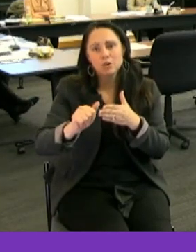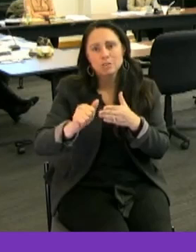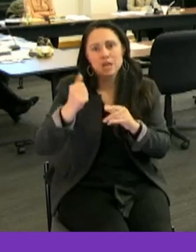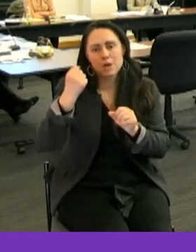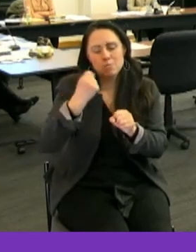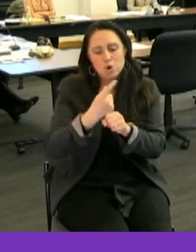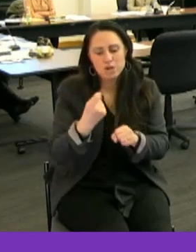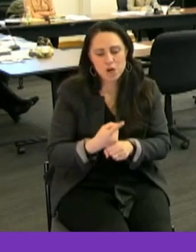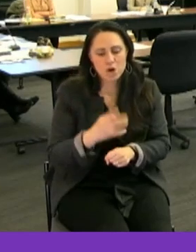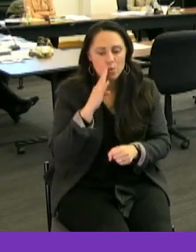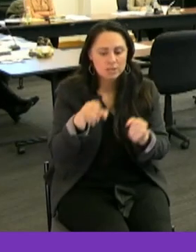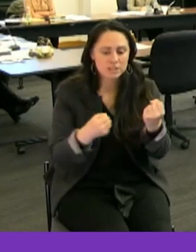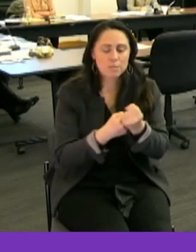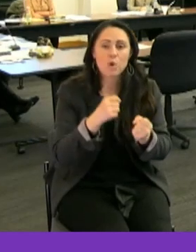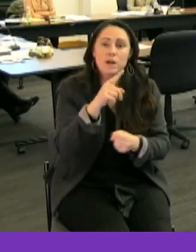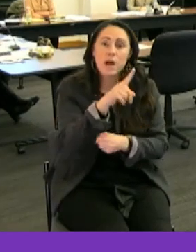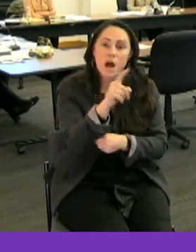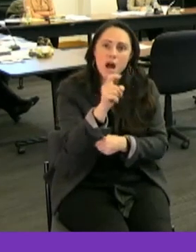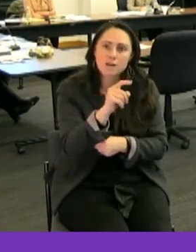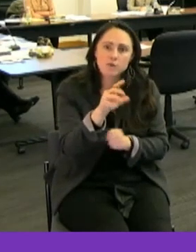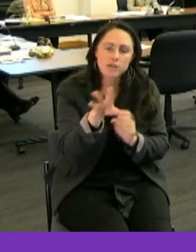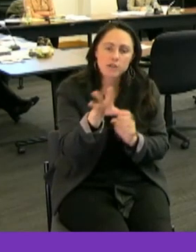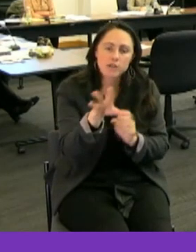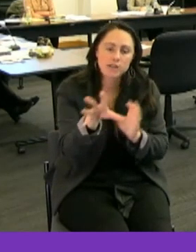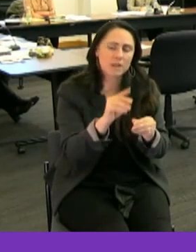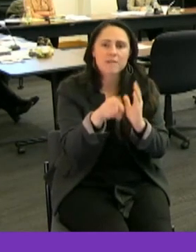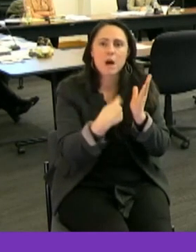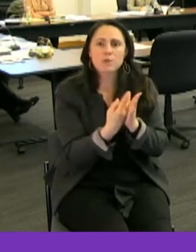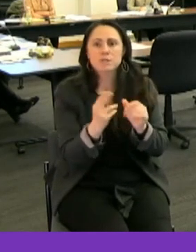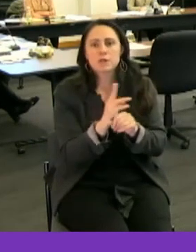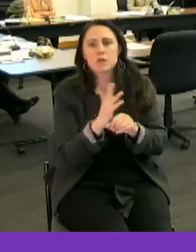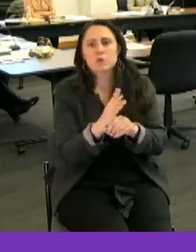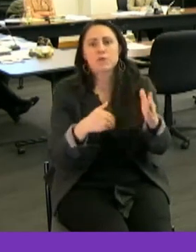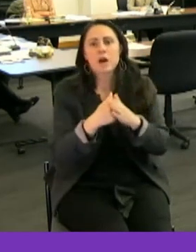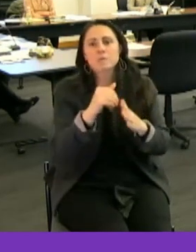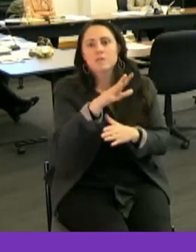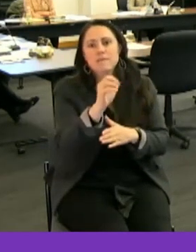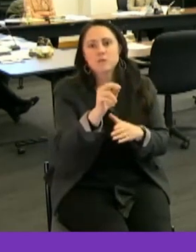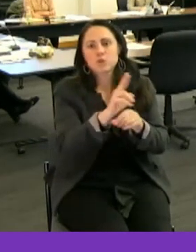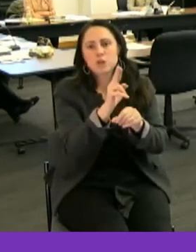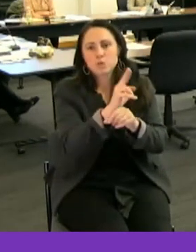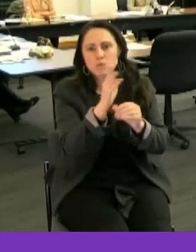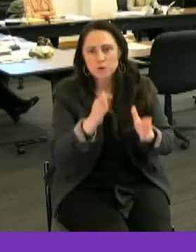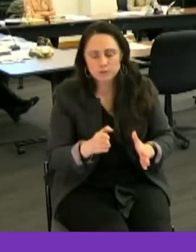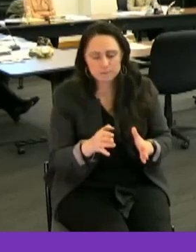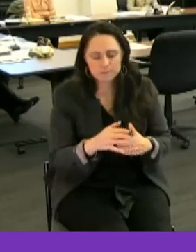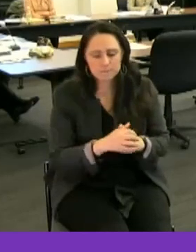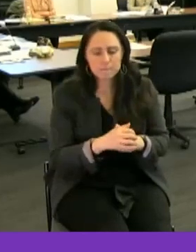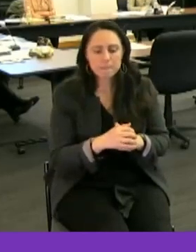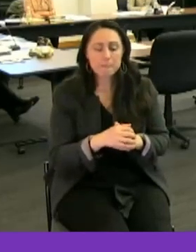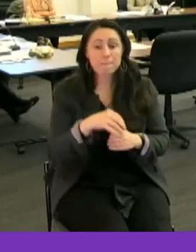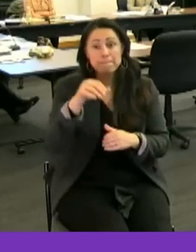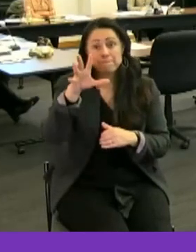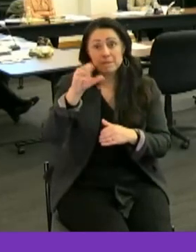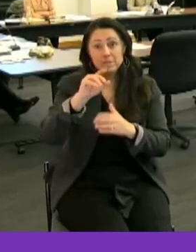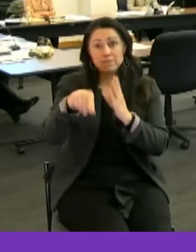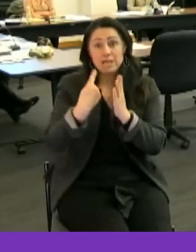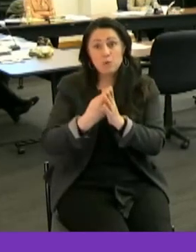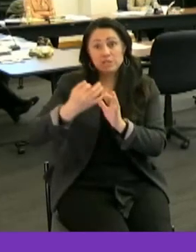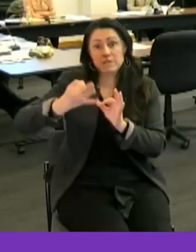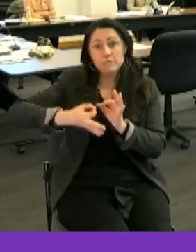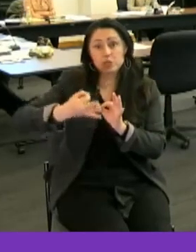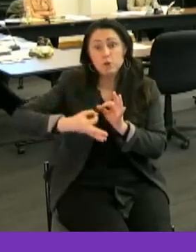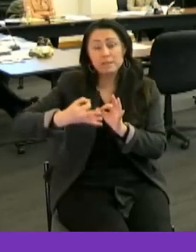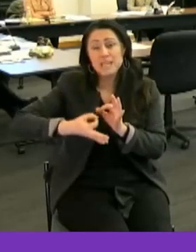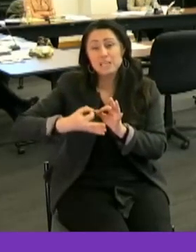$23,750 per year. That would support 100 cumulative hours of use, up to 500 users, 50 hours of